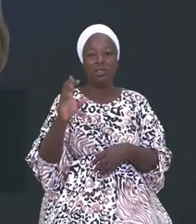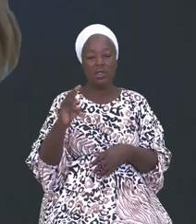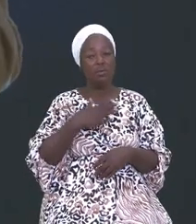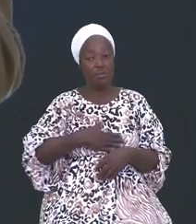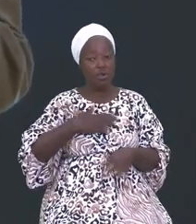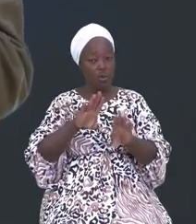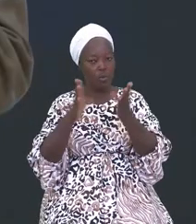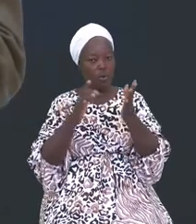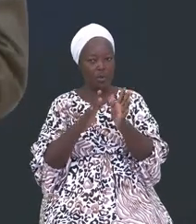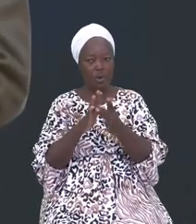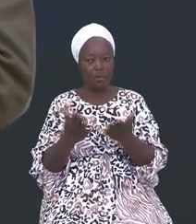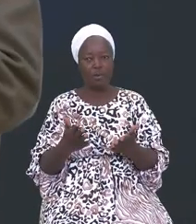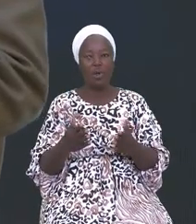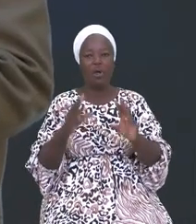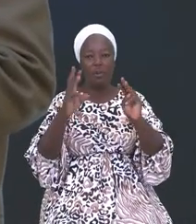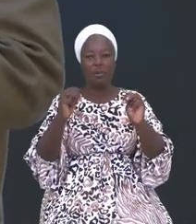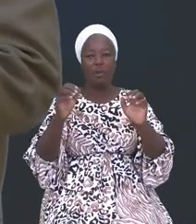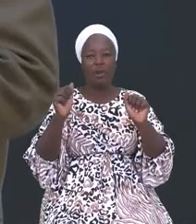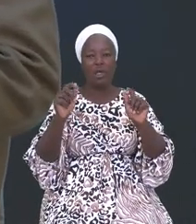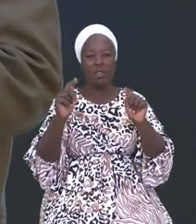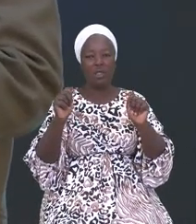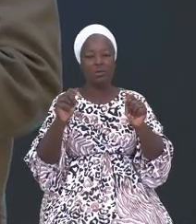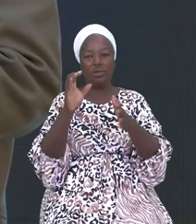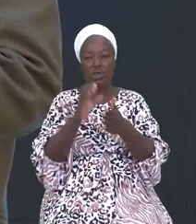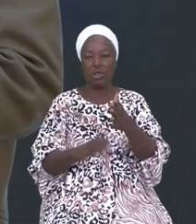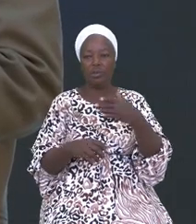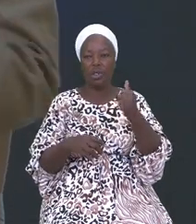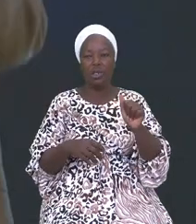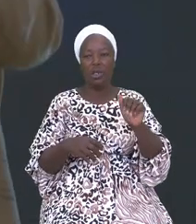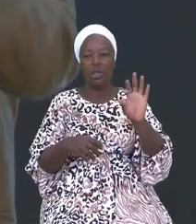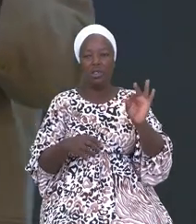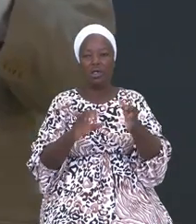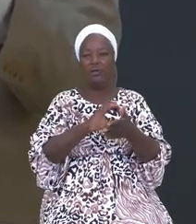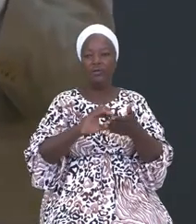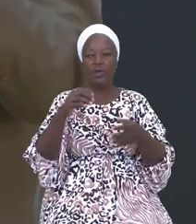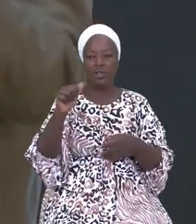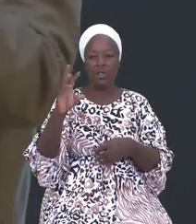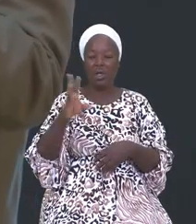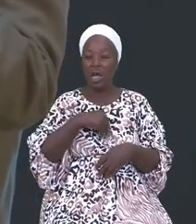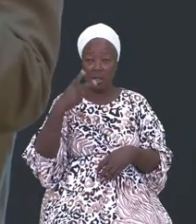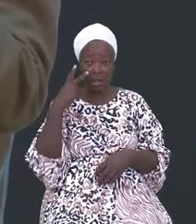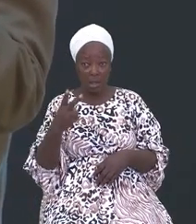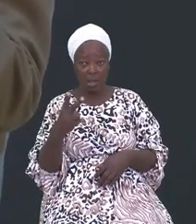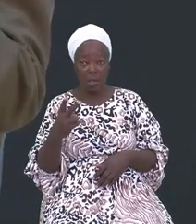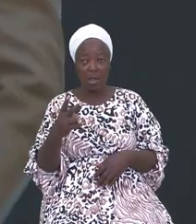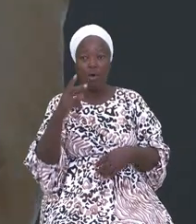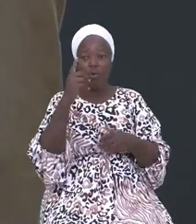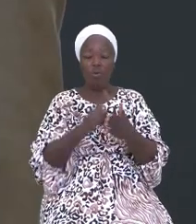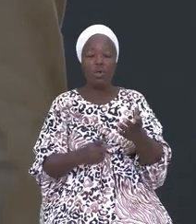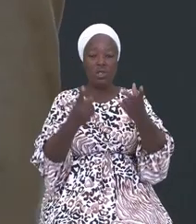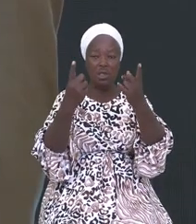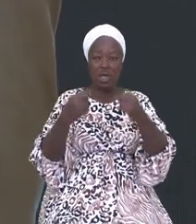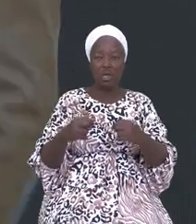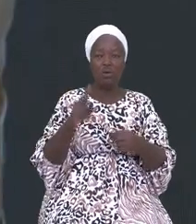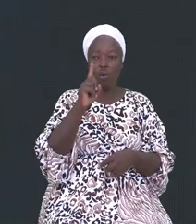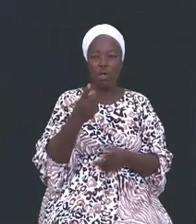Bible, Matthew chapter 19, verse 16. And behold, one came and said